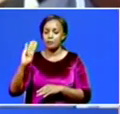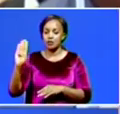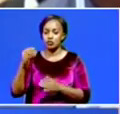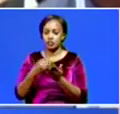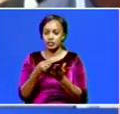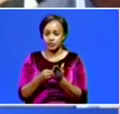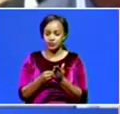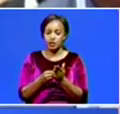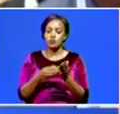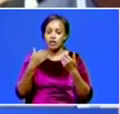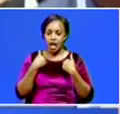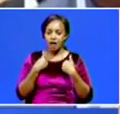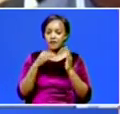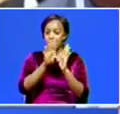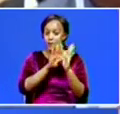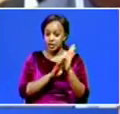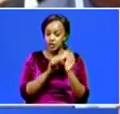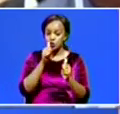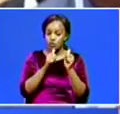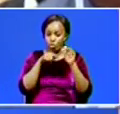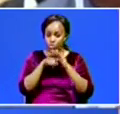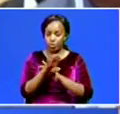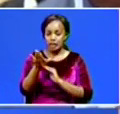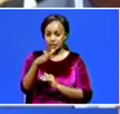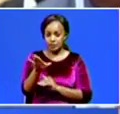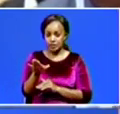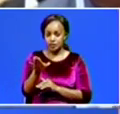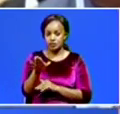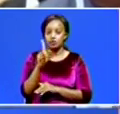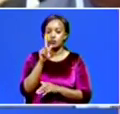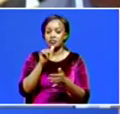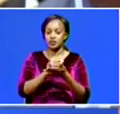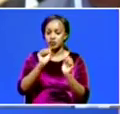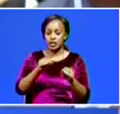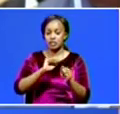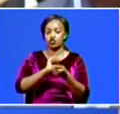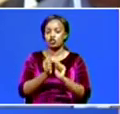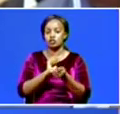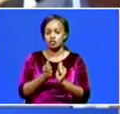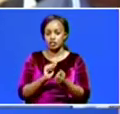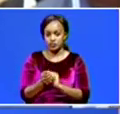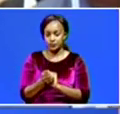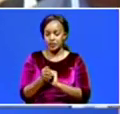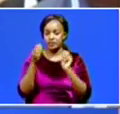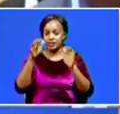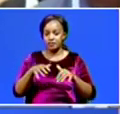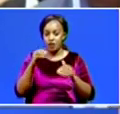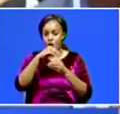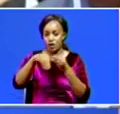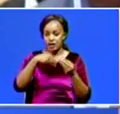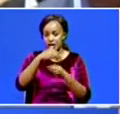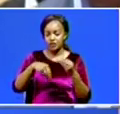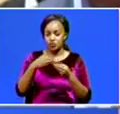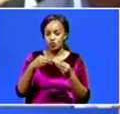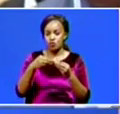started drafting a bill which is going to go to the assembly so that we can regulate the avocado business in this county. And regulation